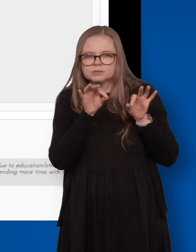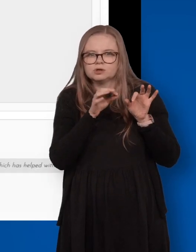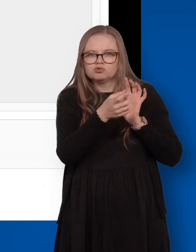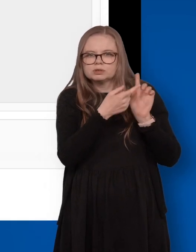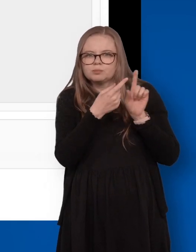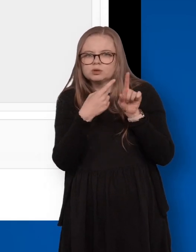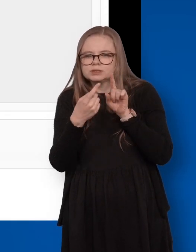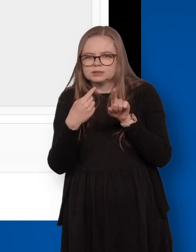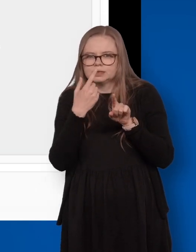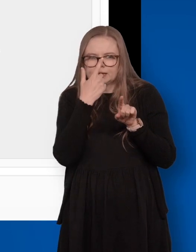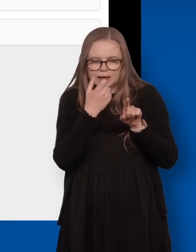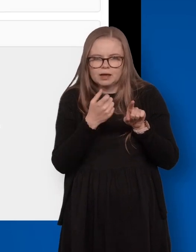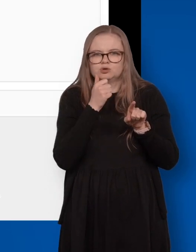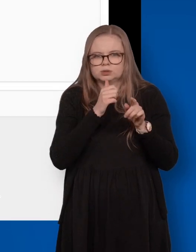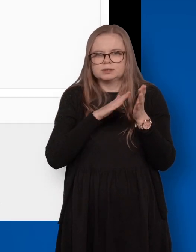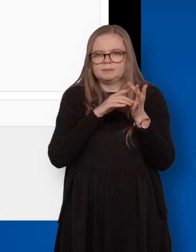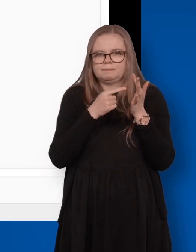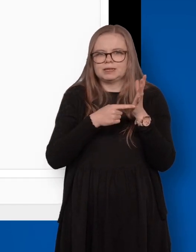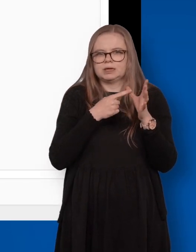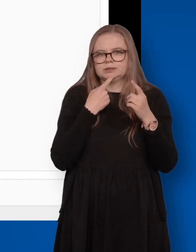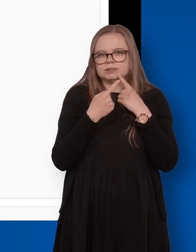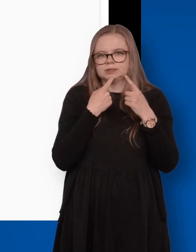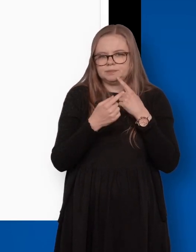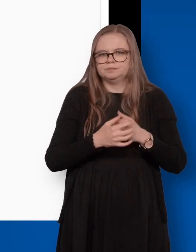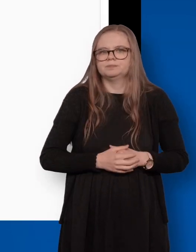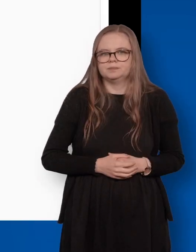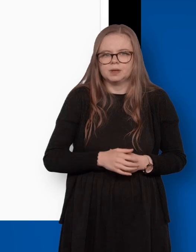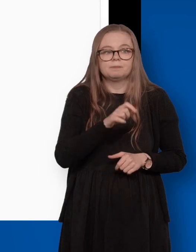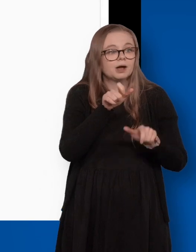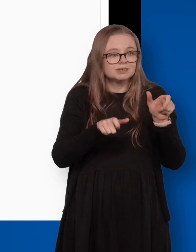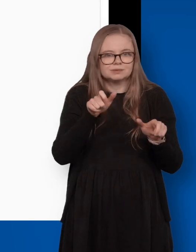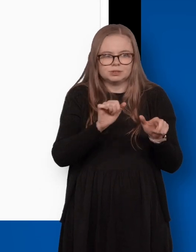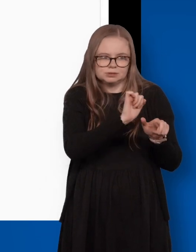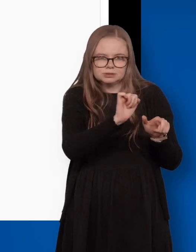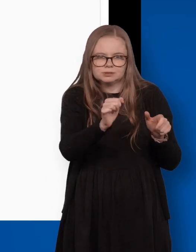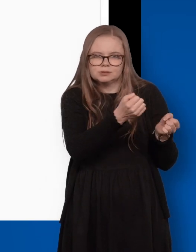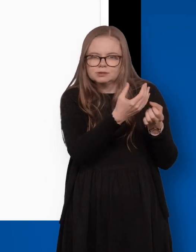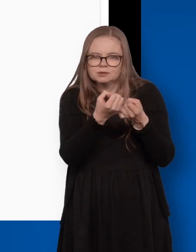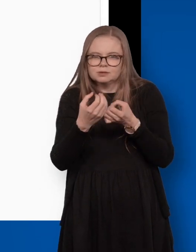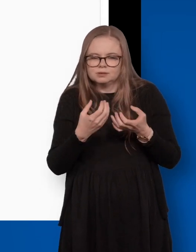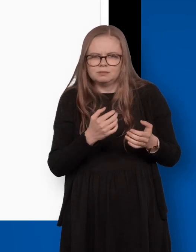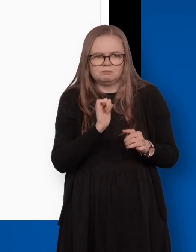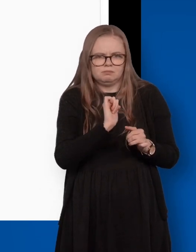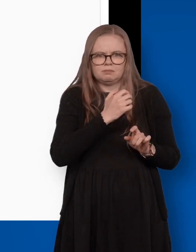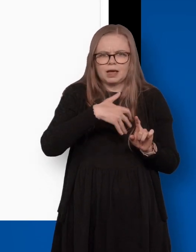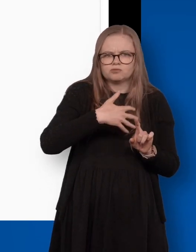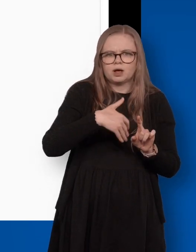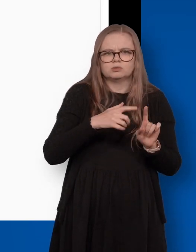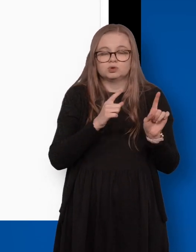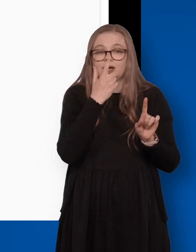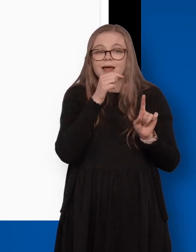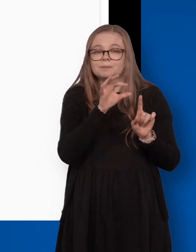the responses based on metadata that's provided about participants. So for instance, I could